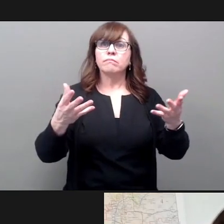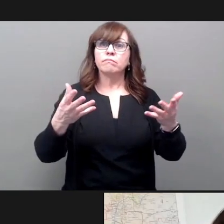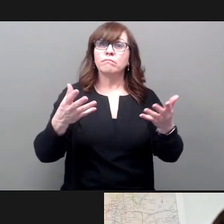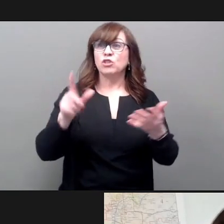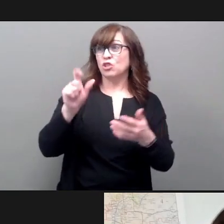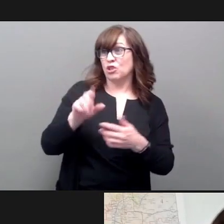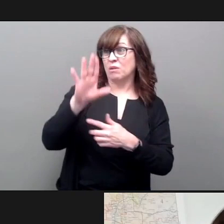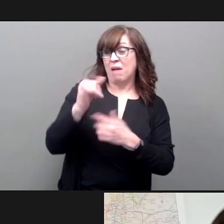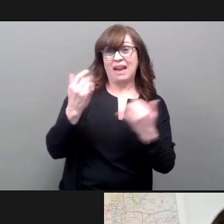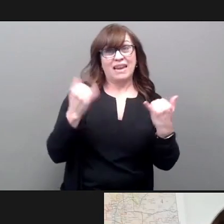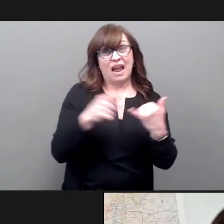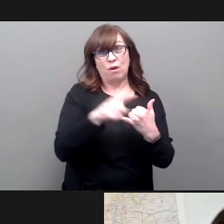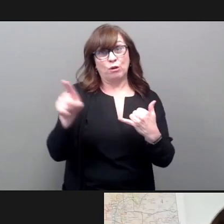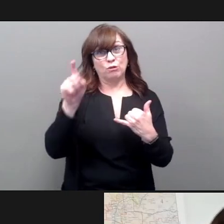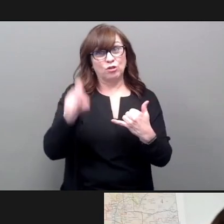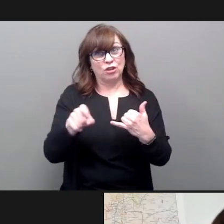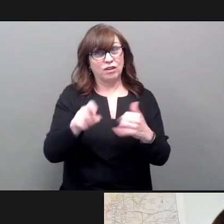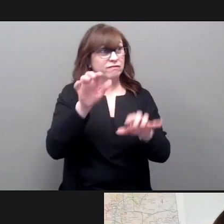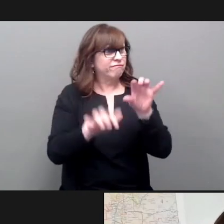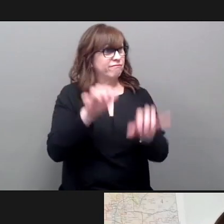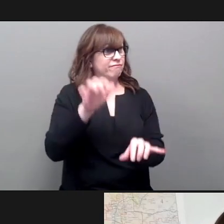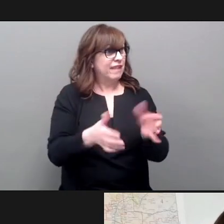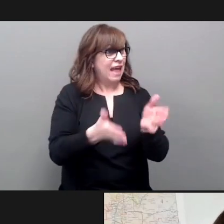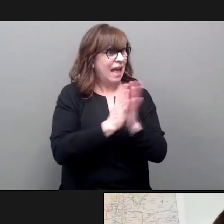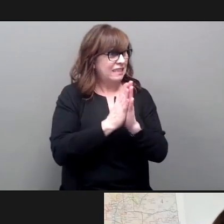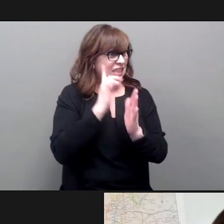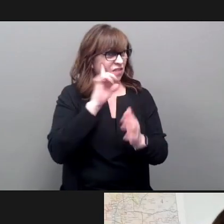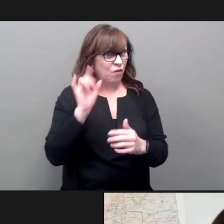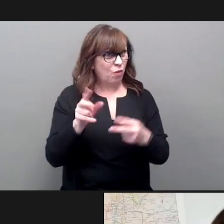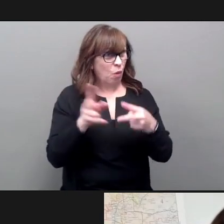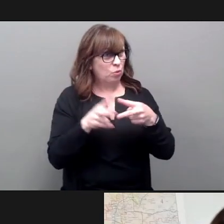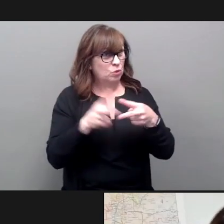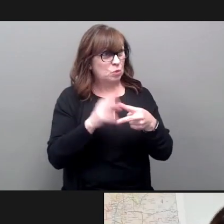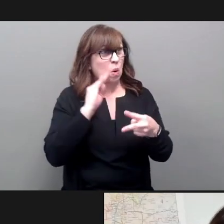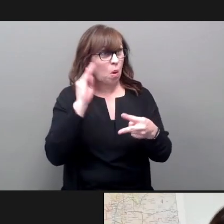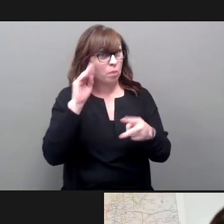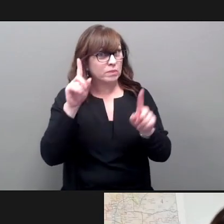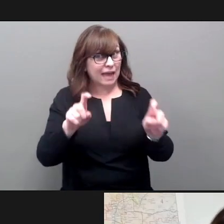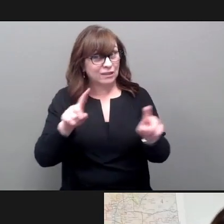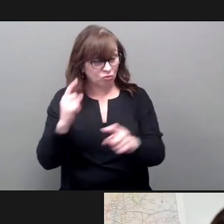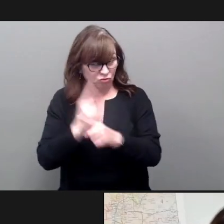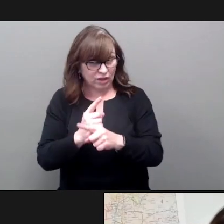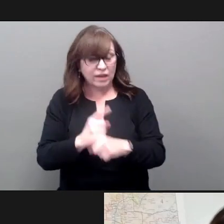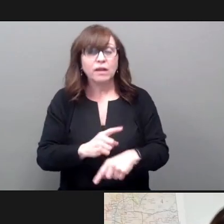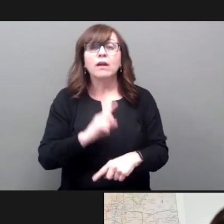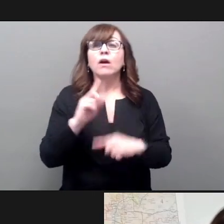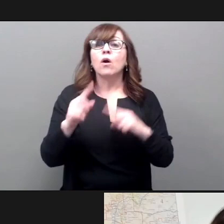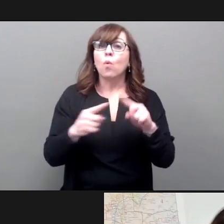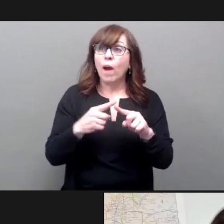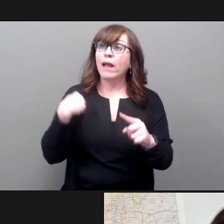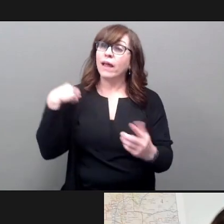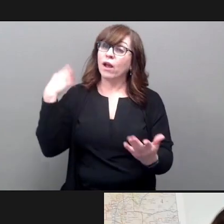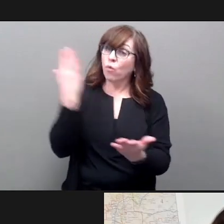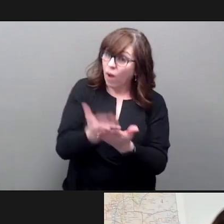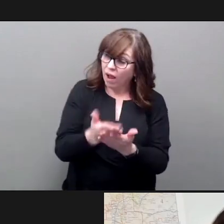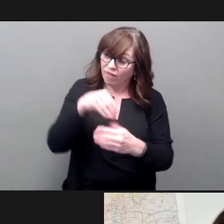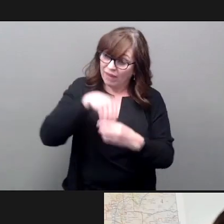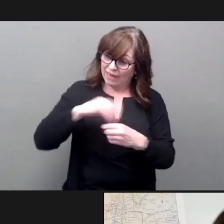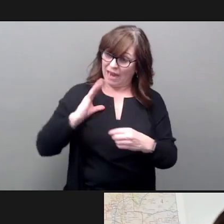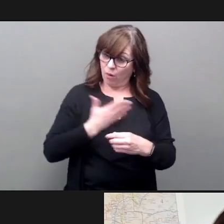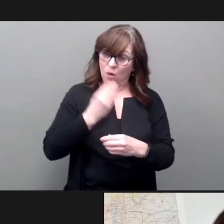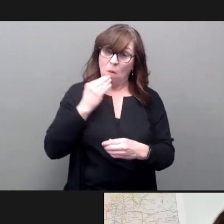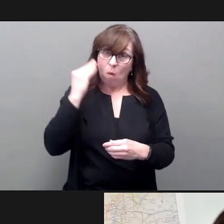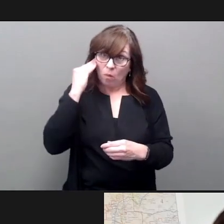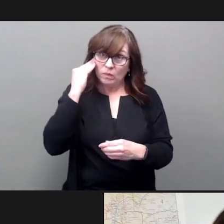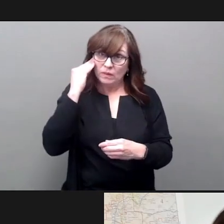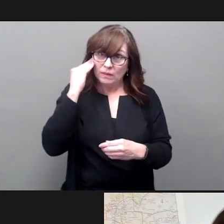you should have finished, submitting your request for your home tests, right? Once we have those in our homes, I think that delay